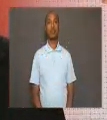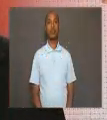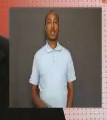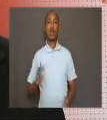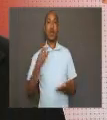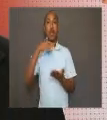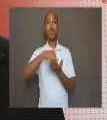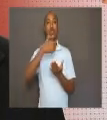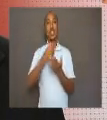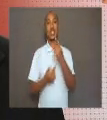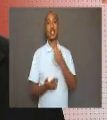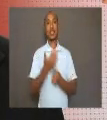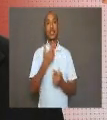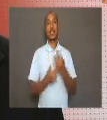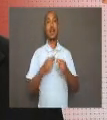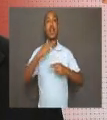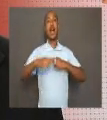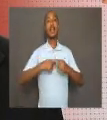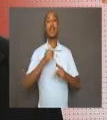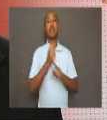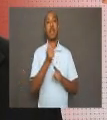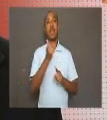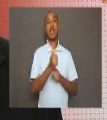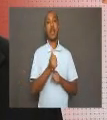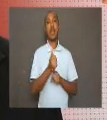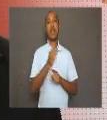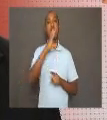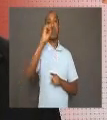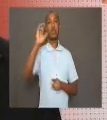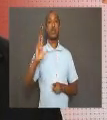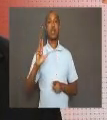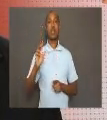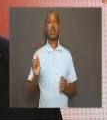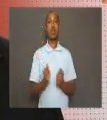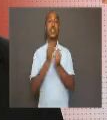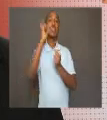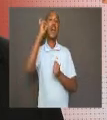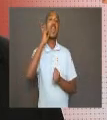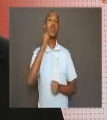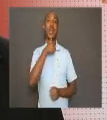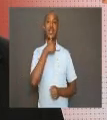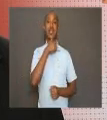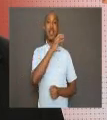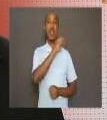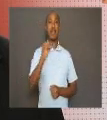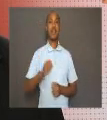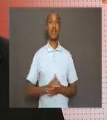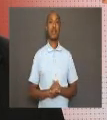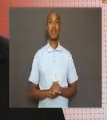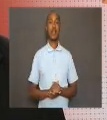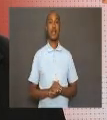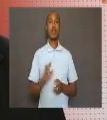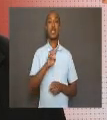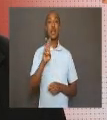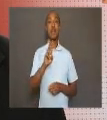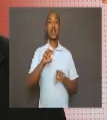We also discussed reacting metal carbonates with dilute acids and the